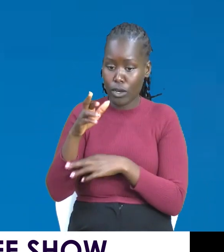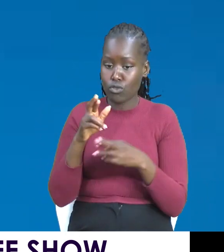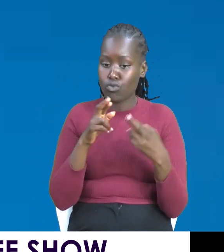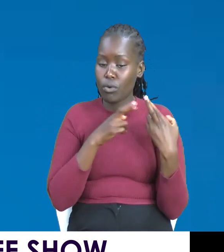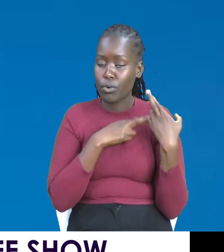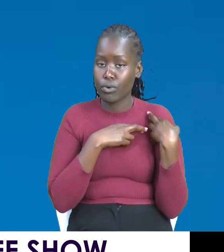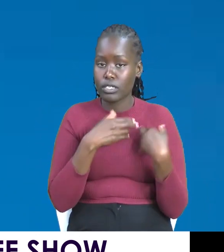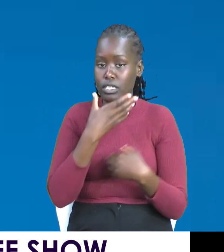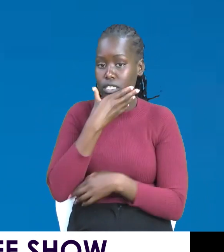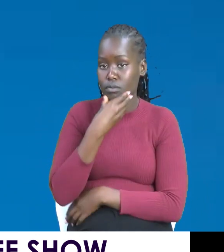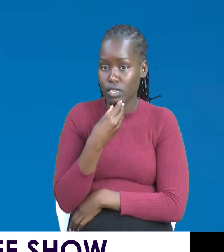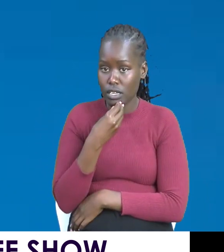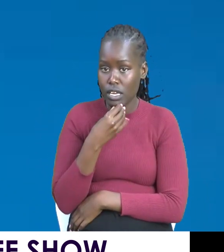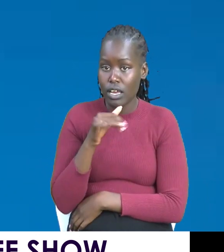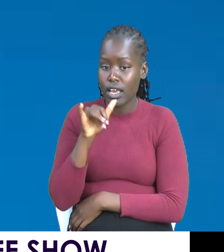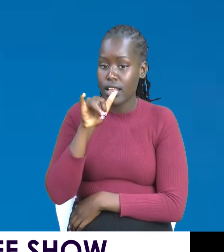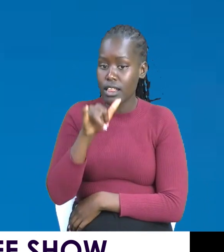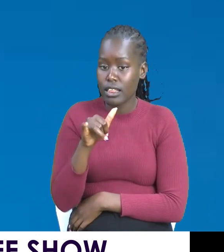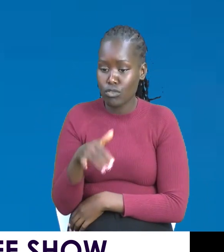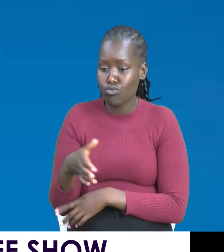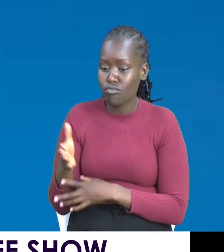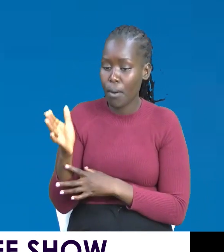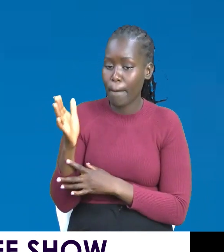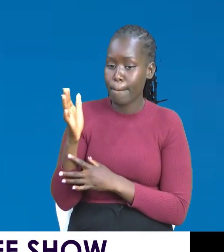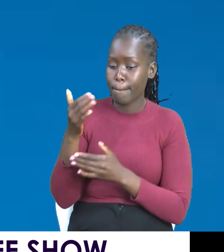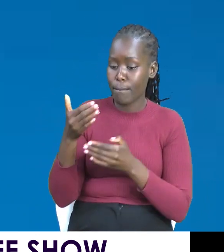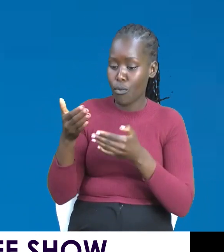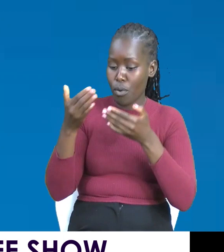men so that we restore